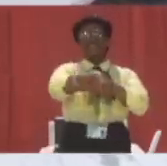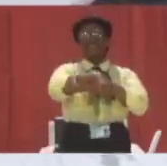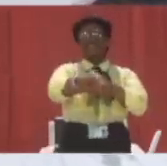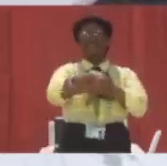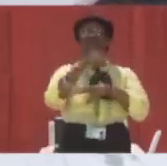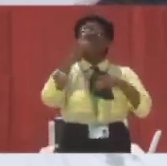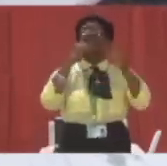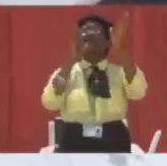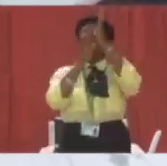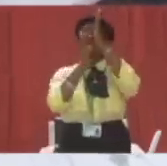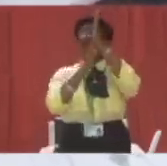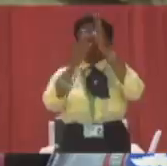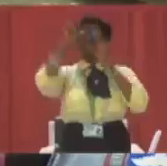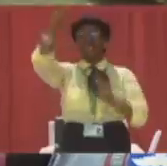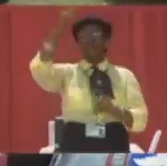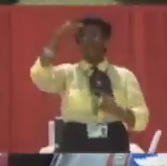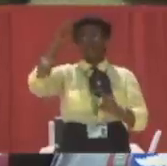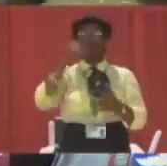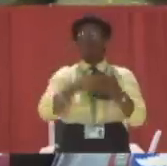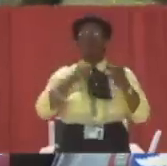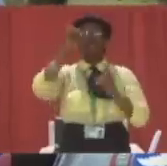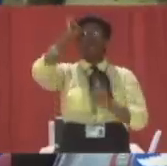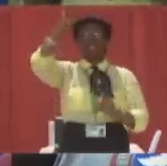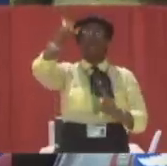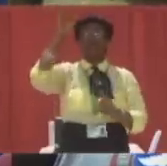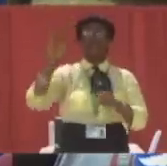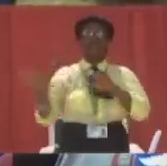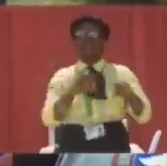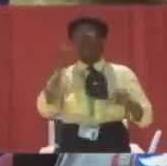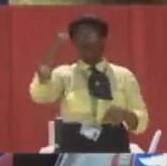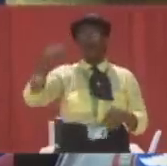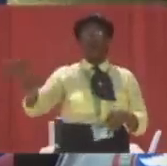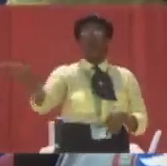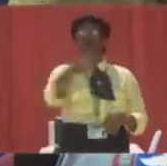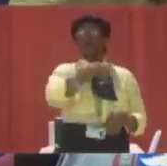Praise Him for what He will do for you this month.